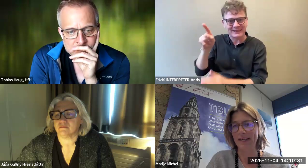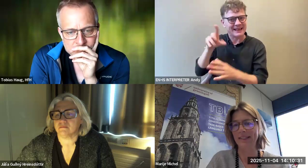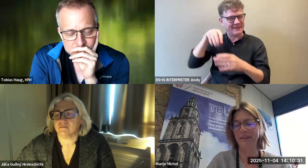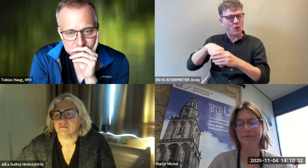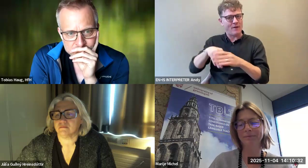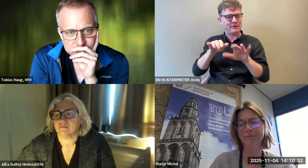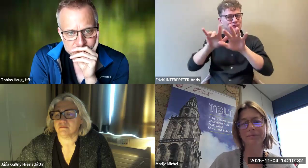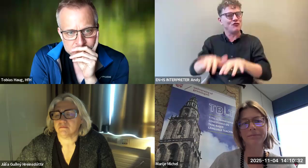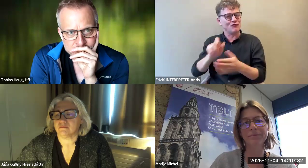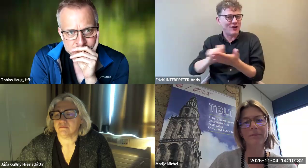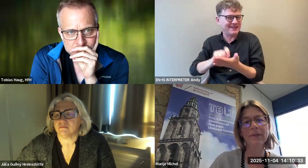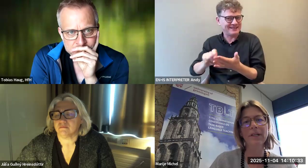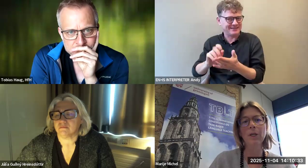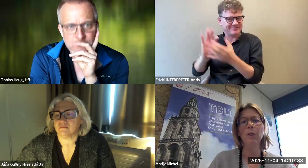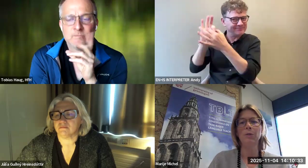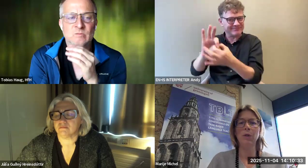in writing.